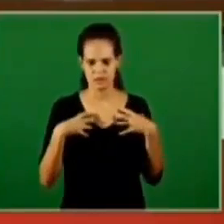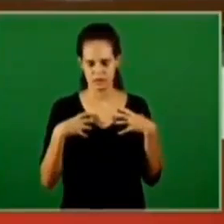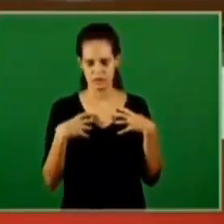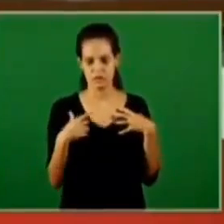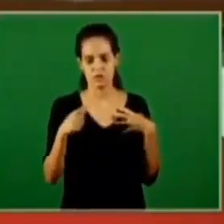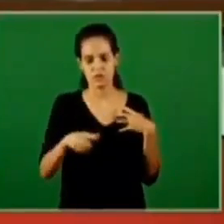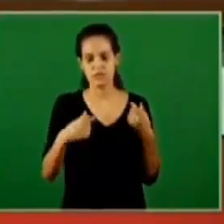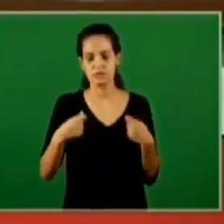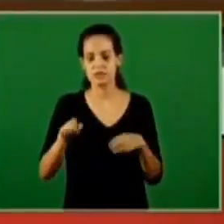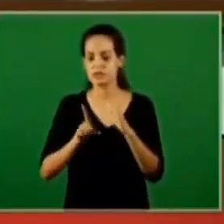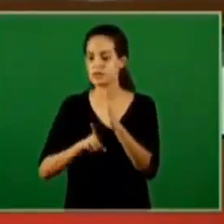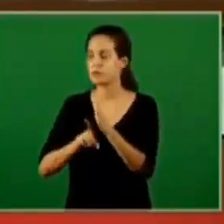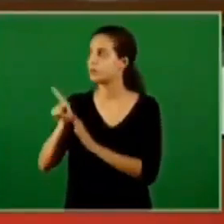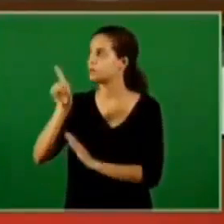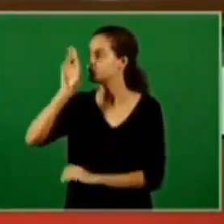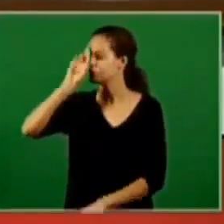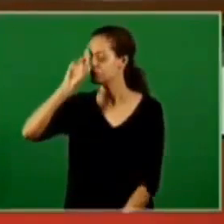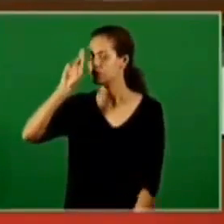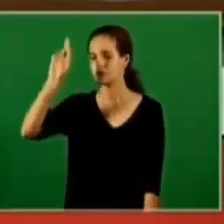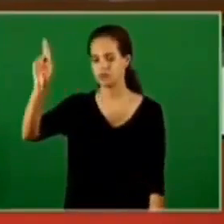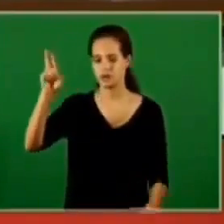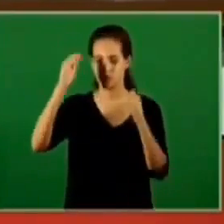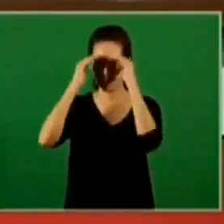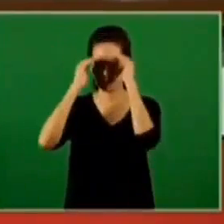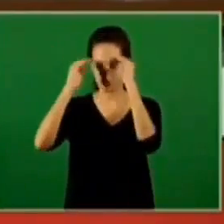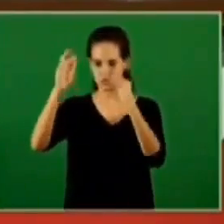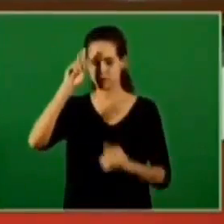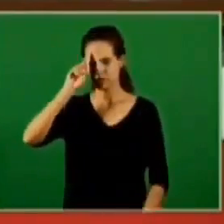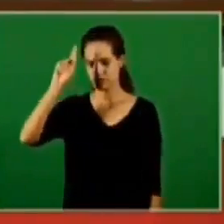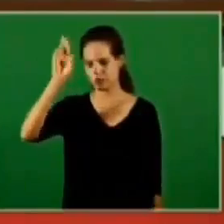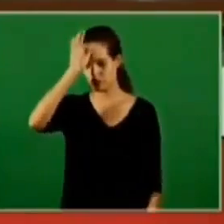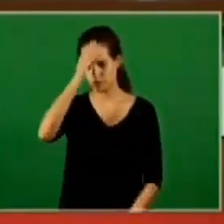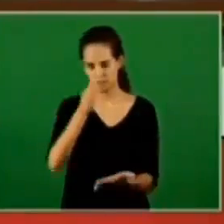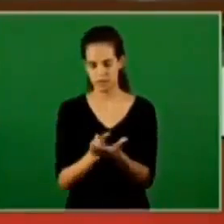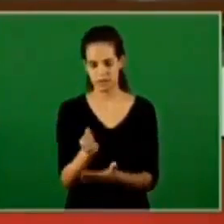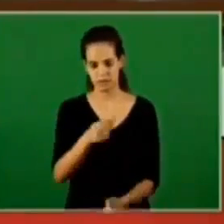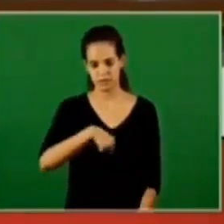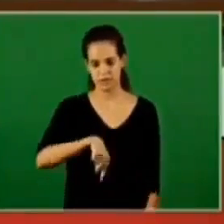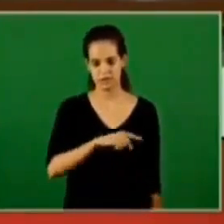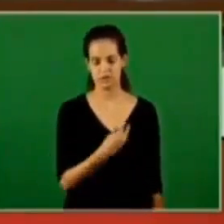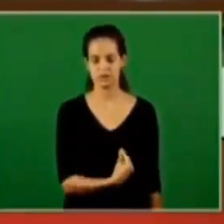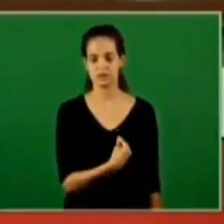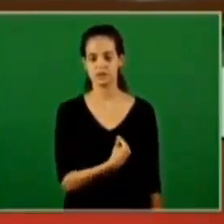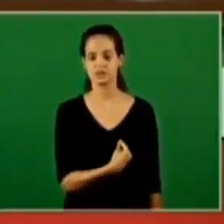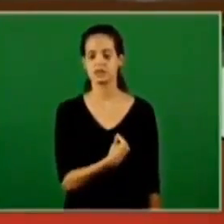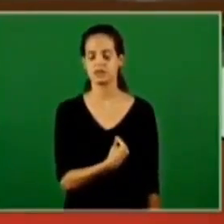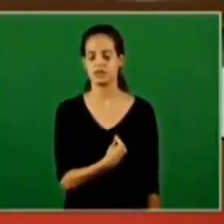is consult the Lord. If you want to serve the Lord, it's obedience. Faith for us is obedience.